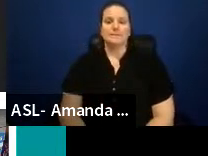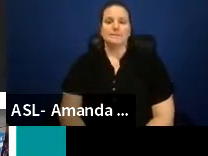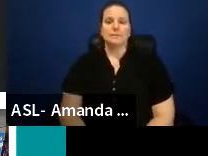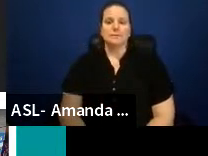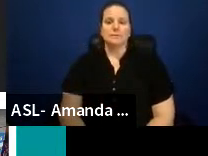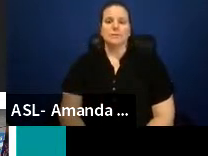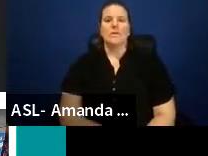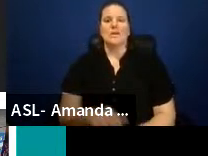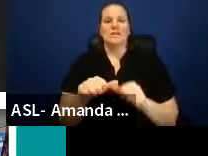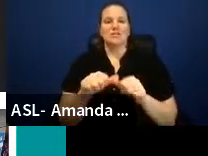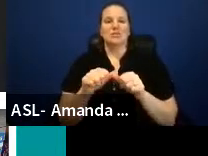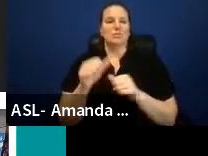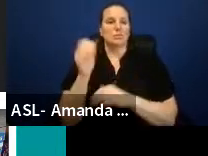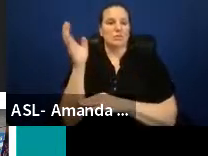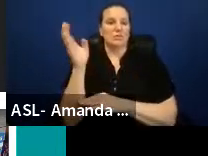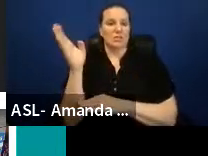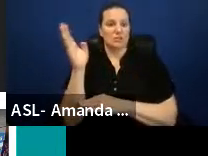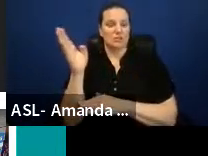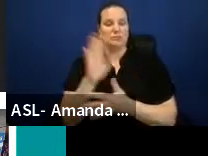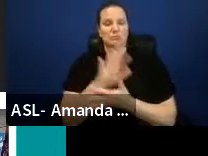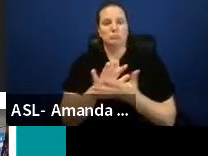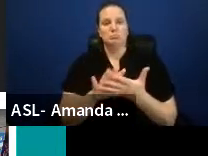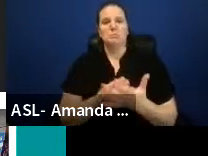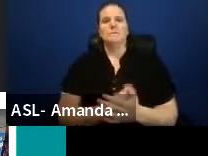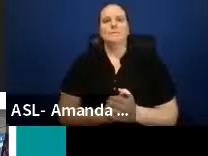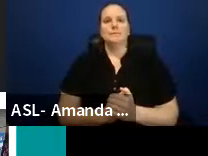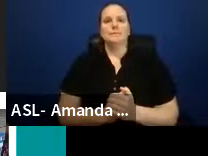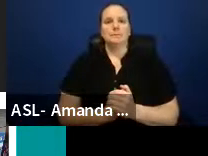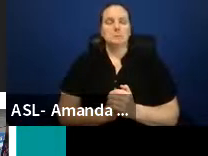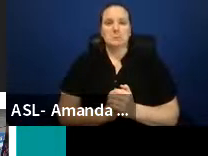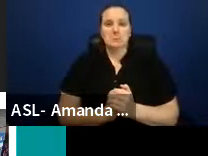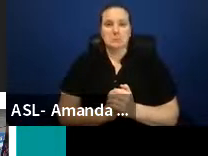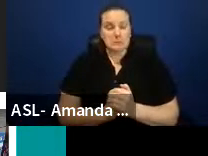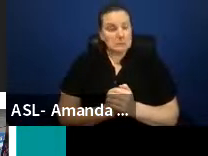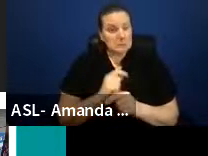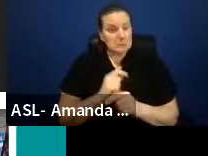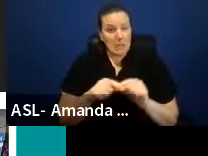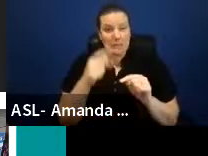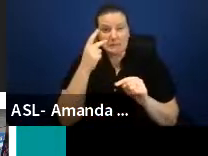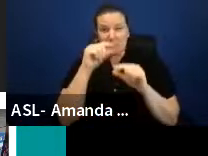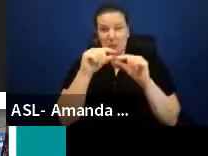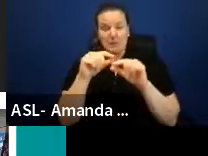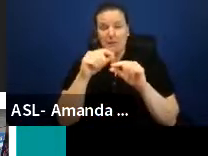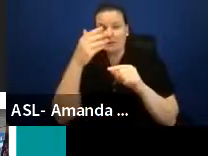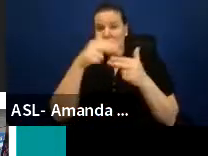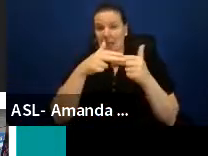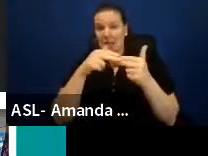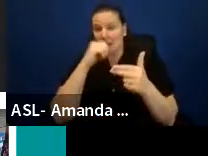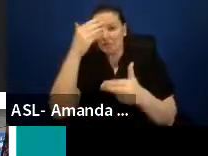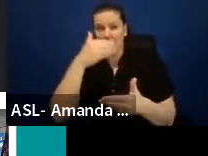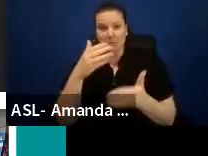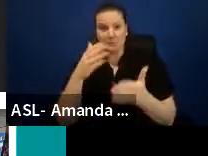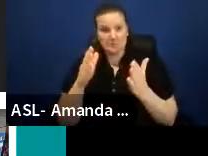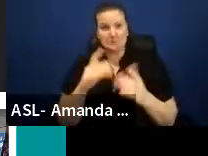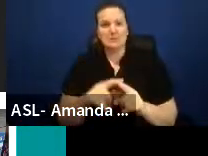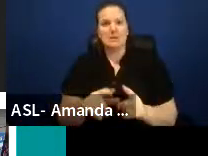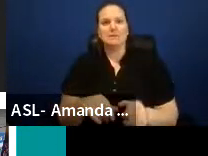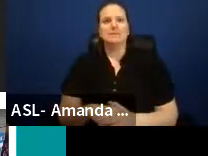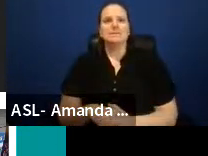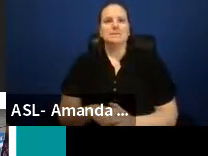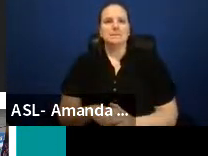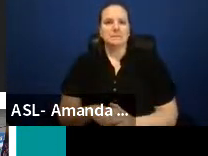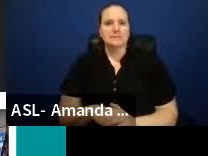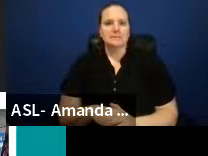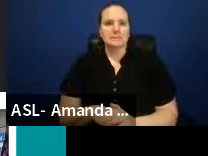do presentations, and I can't see that small writing and I don't have the slide in front of me, but just